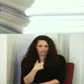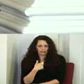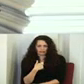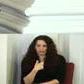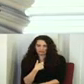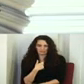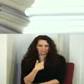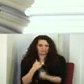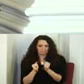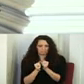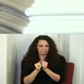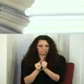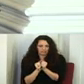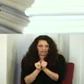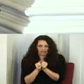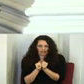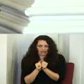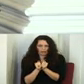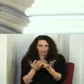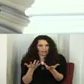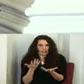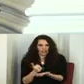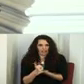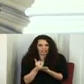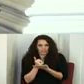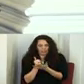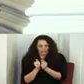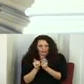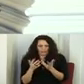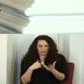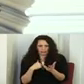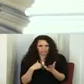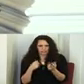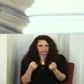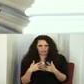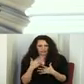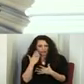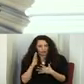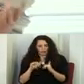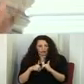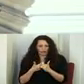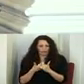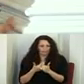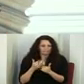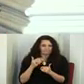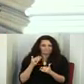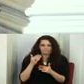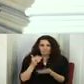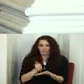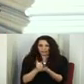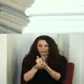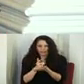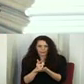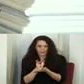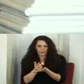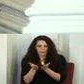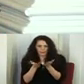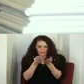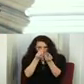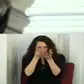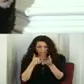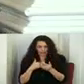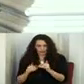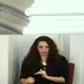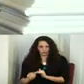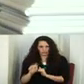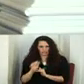helpless and devastated as well. I didn't know how to reach out to this man. I didn't know how to minister to him. Being raised in a very conservative small